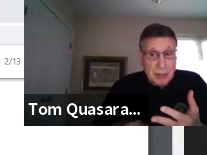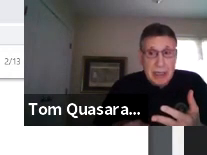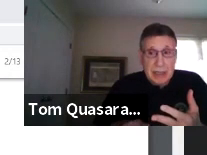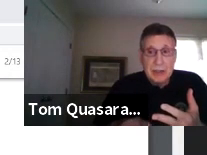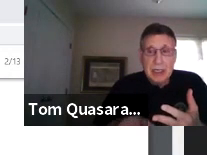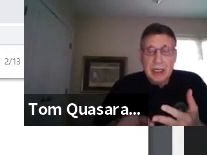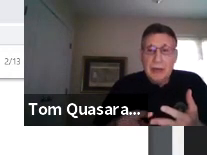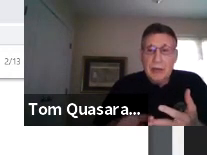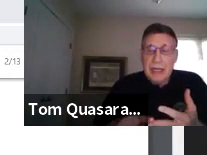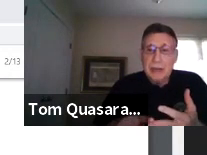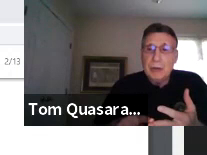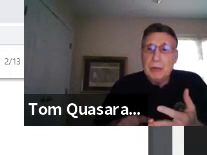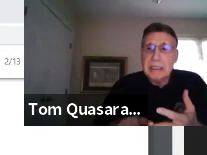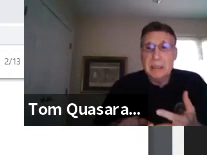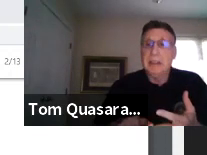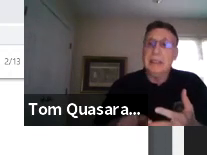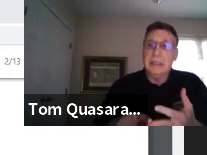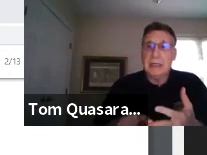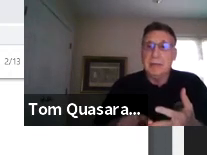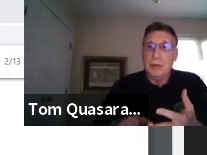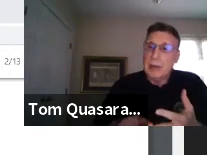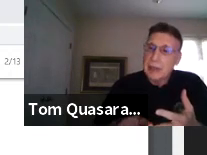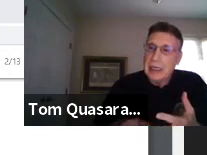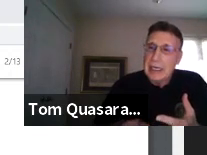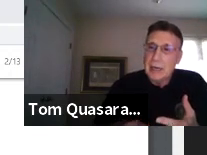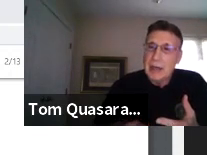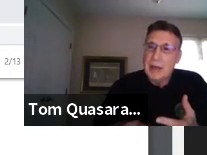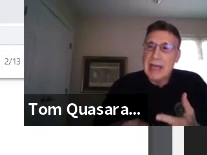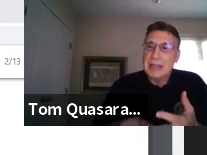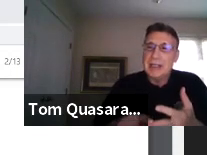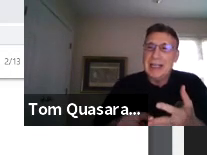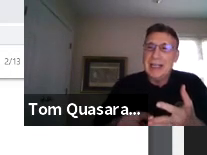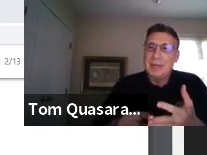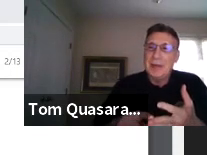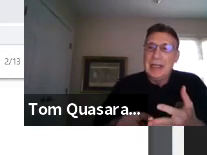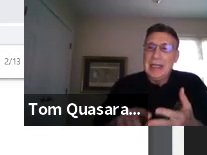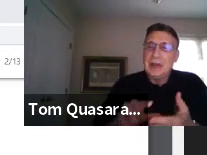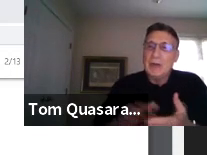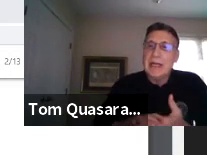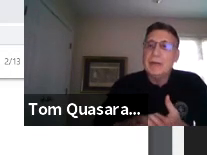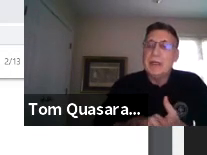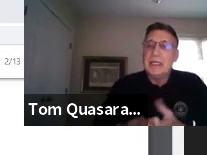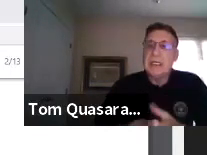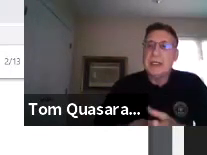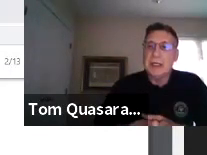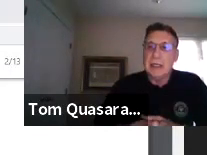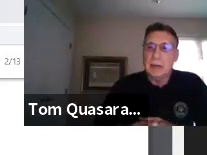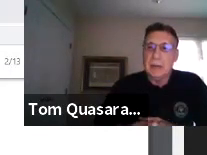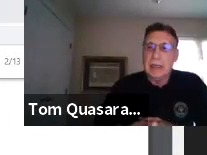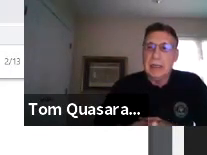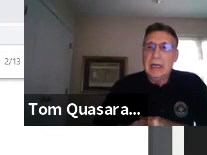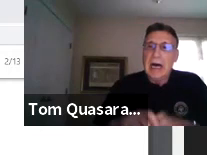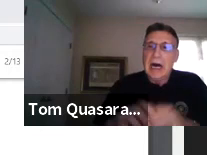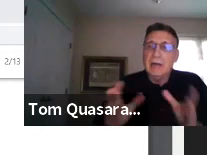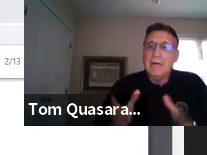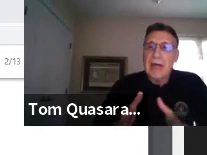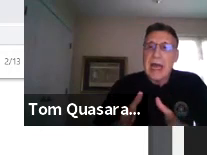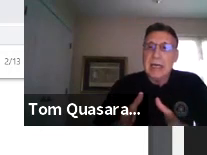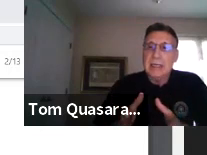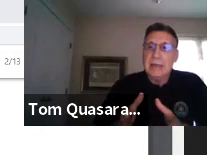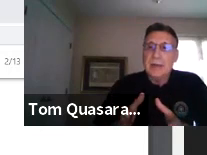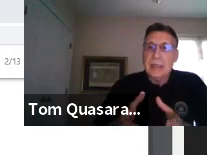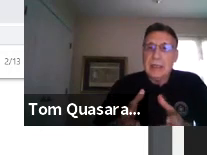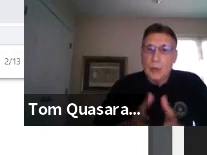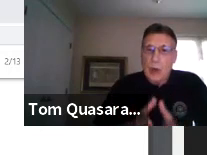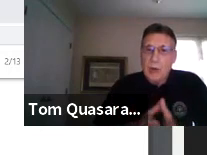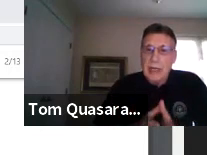brings in the press, the right to peaceably assemble. We're hearing a lot about that today. And the right to petition government. All of